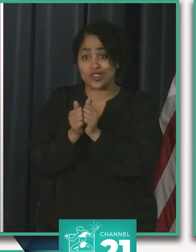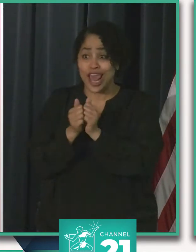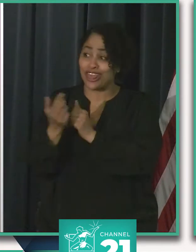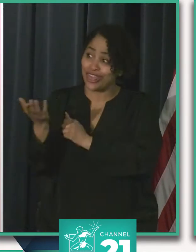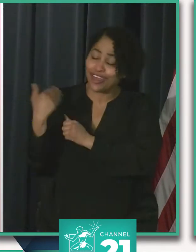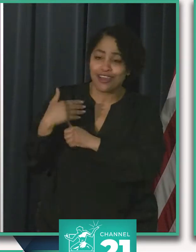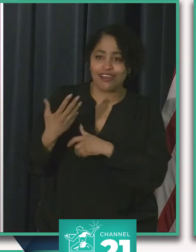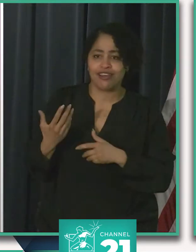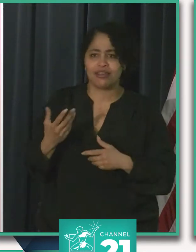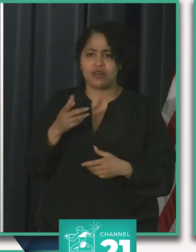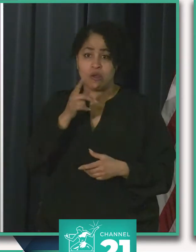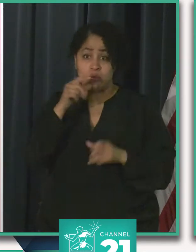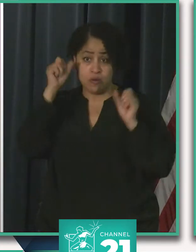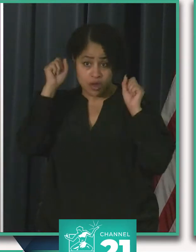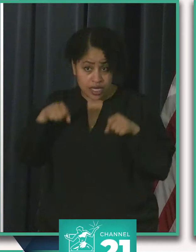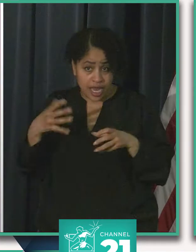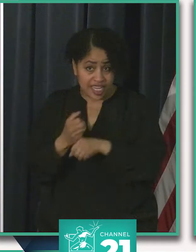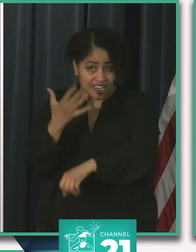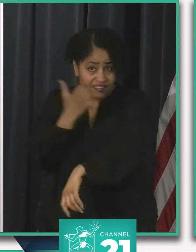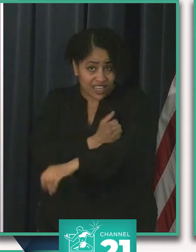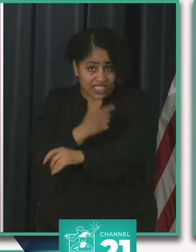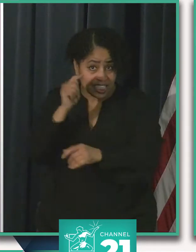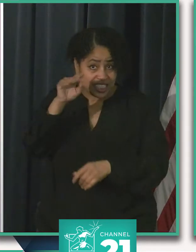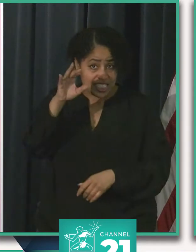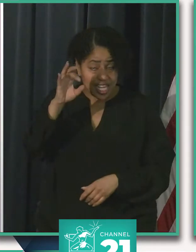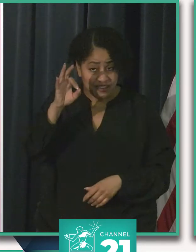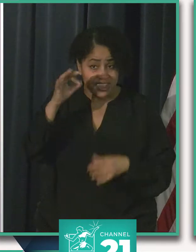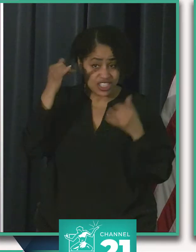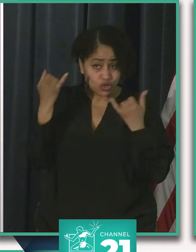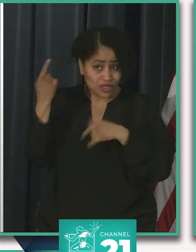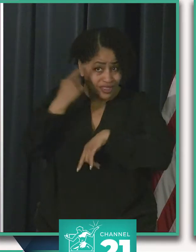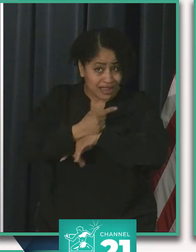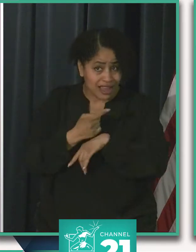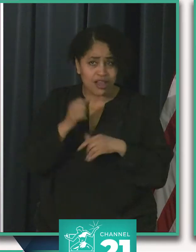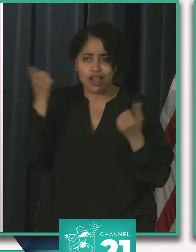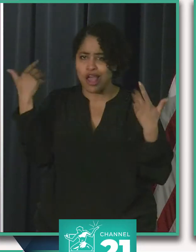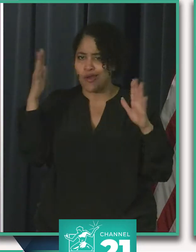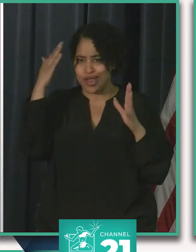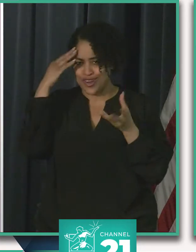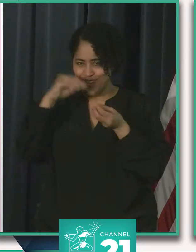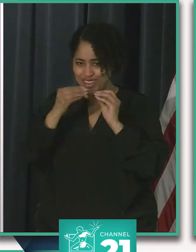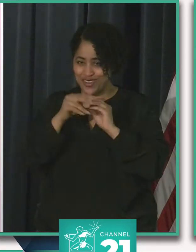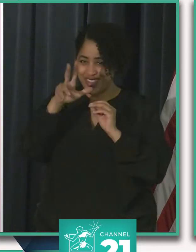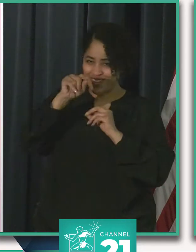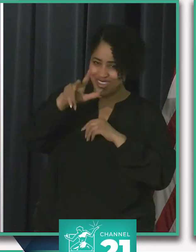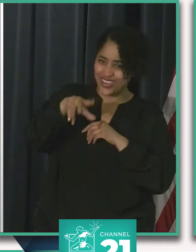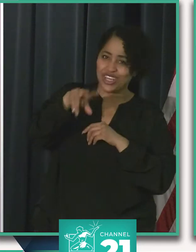So who can get vaccinated at TCF today? And everybody knows the number by now,